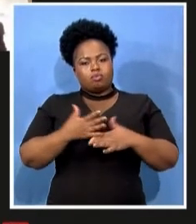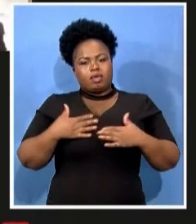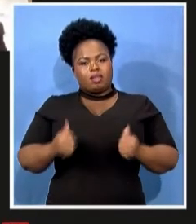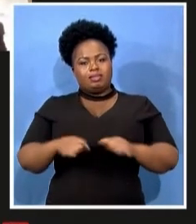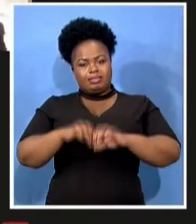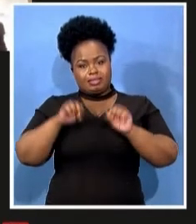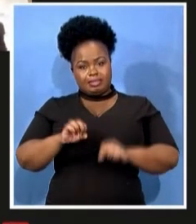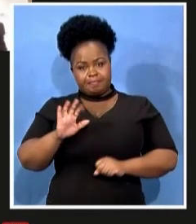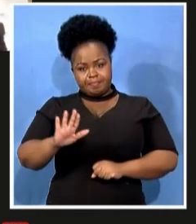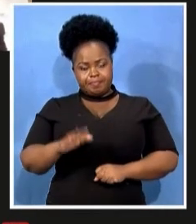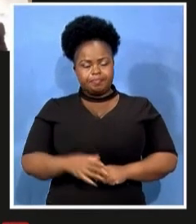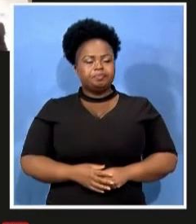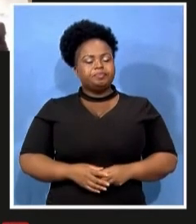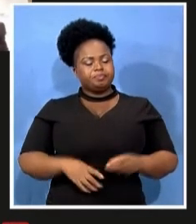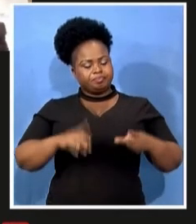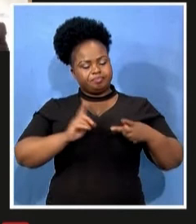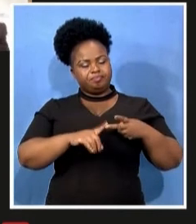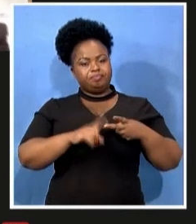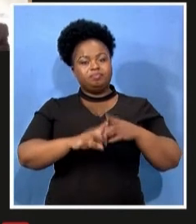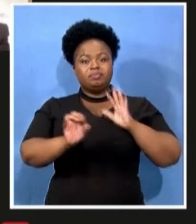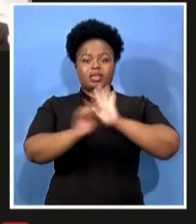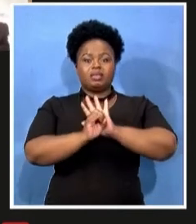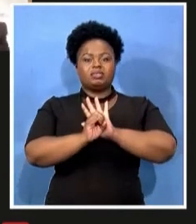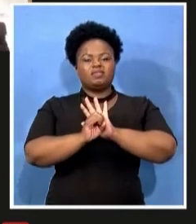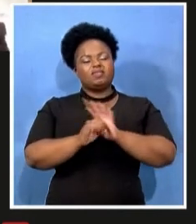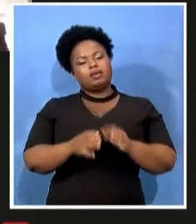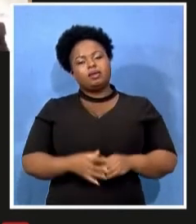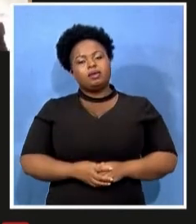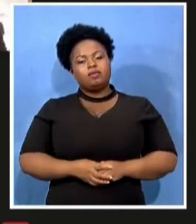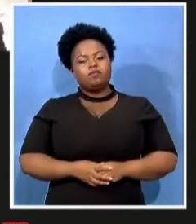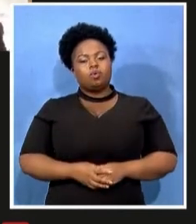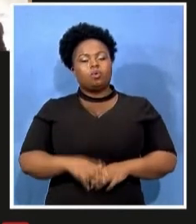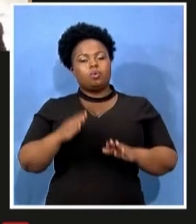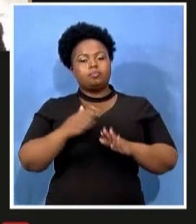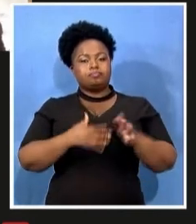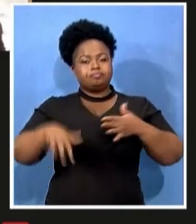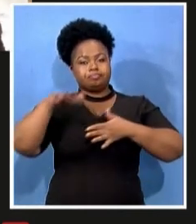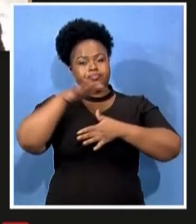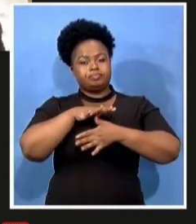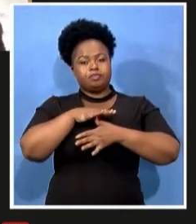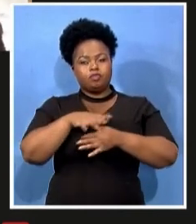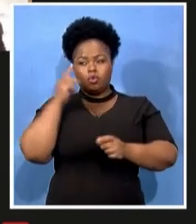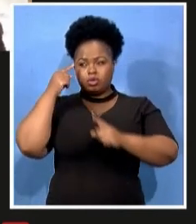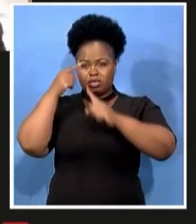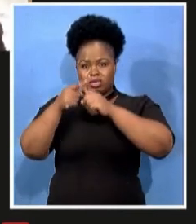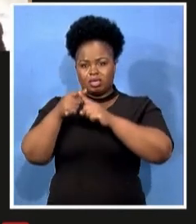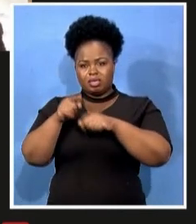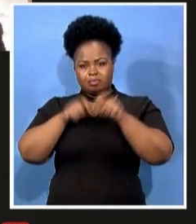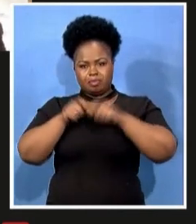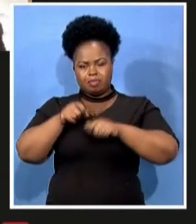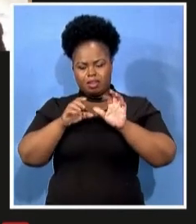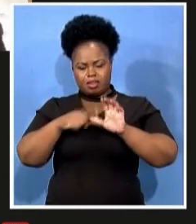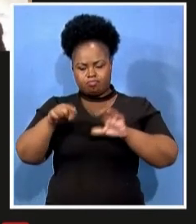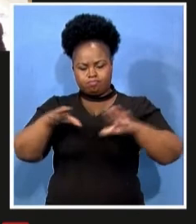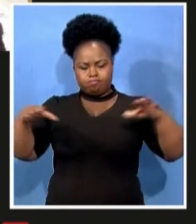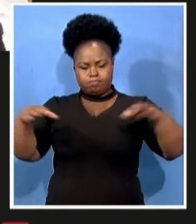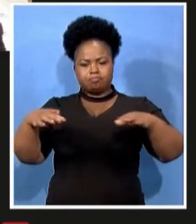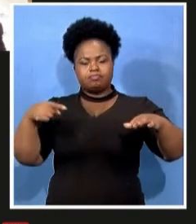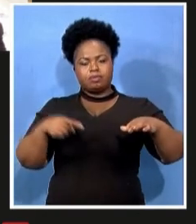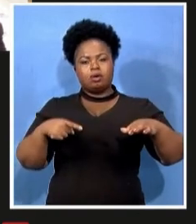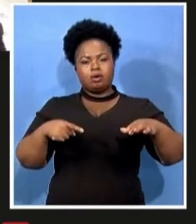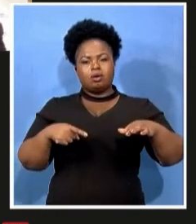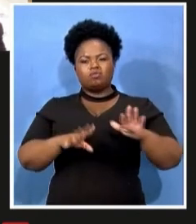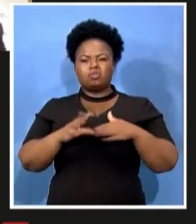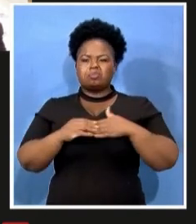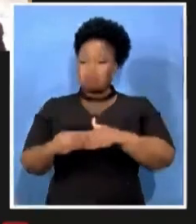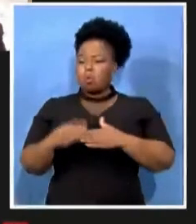identification of and prioritization of target population. Here we're guided by the Ministerial Advisory Committee we're looking